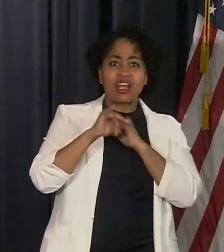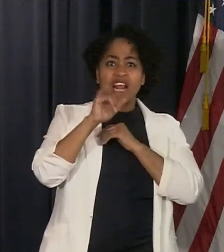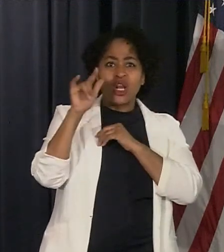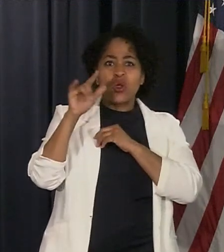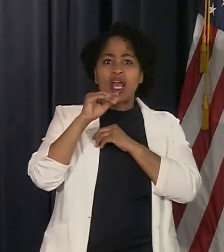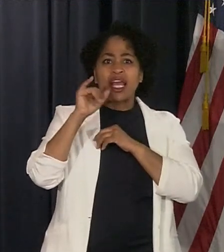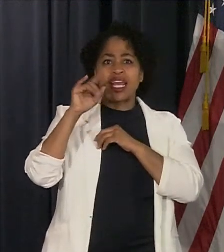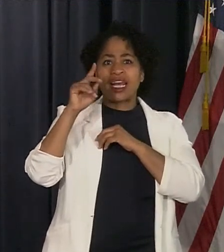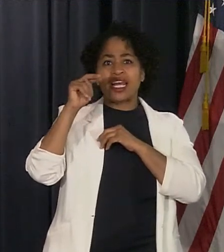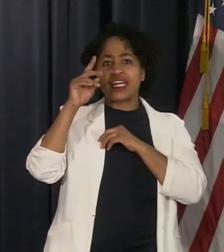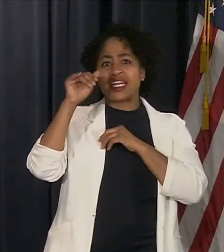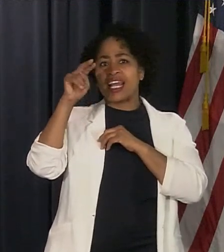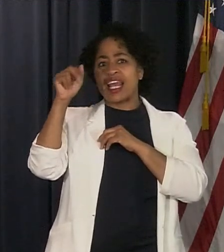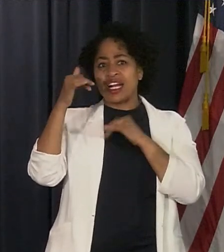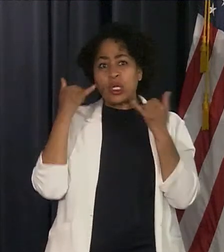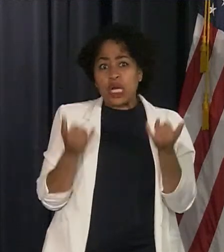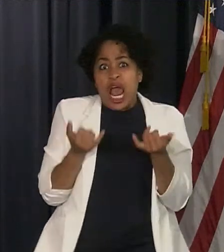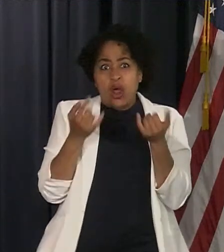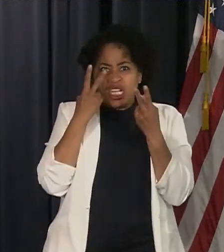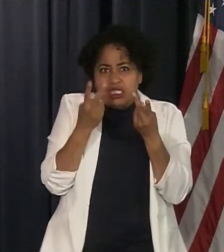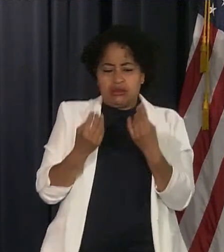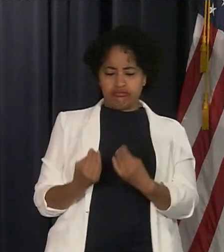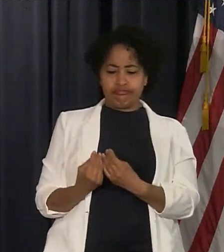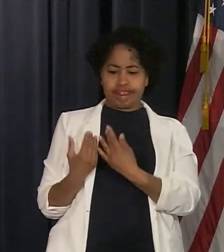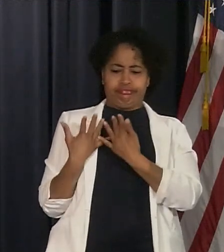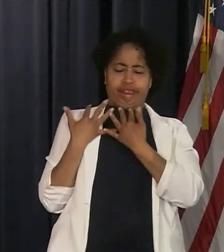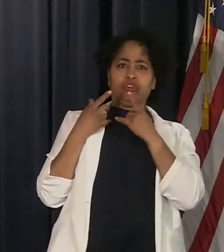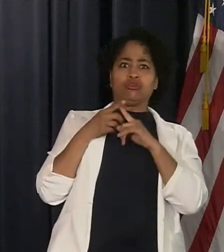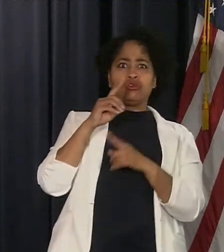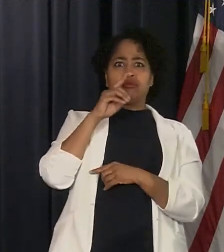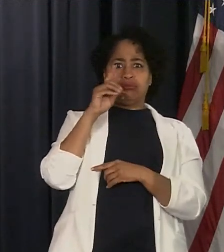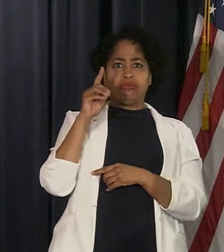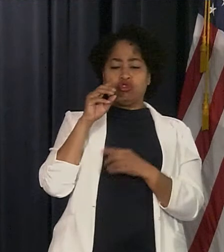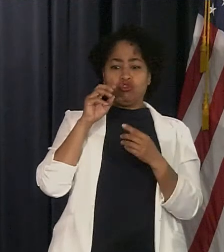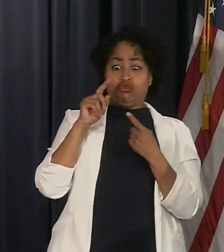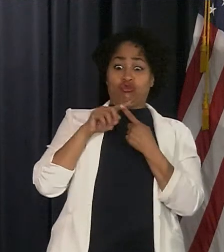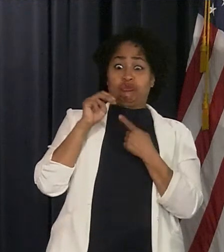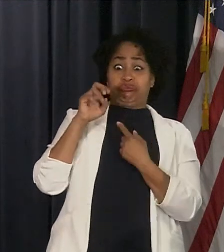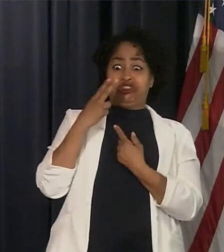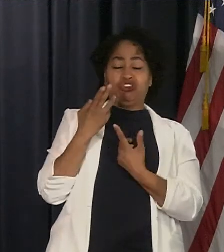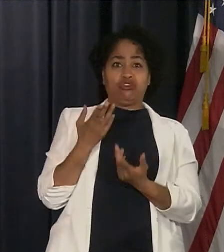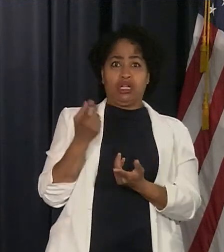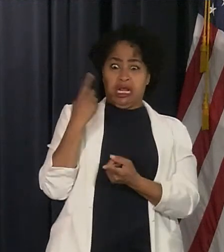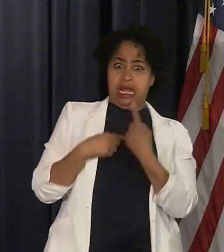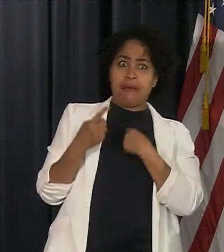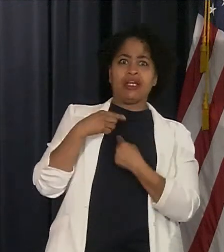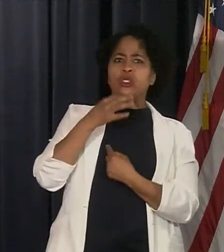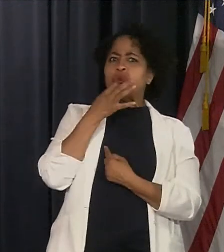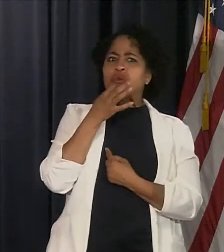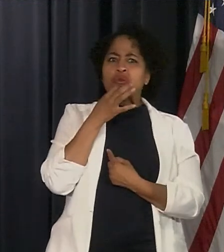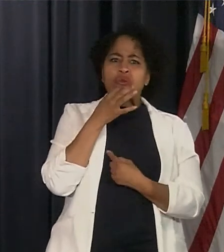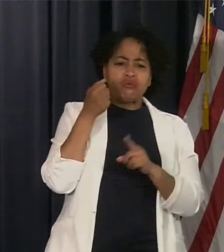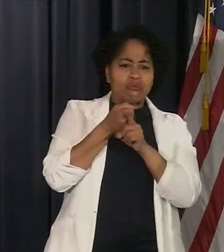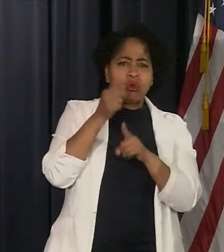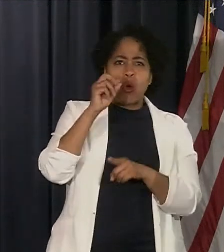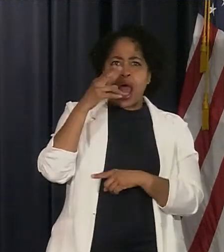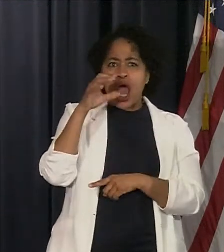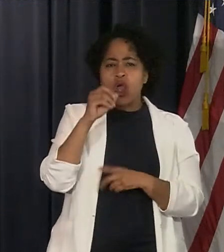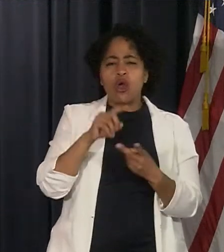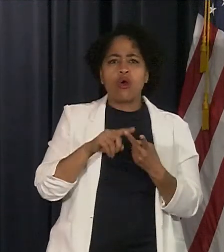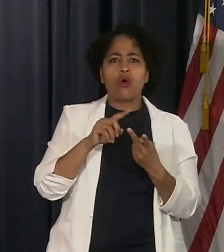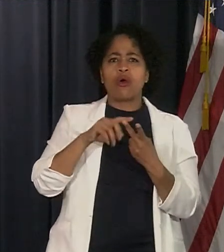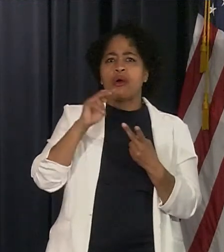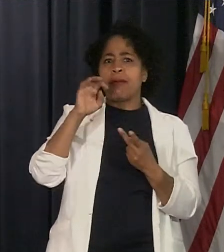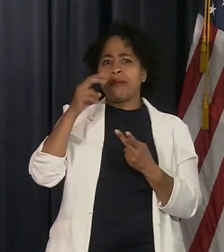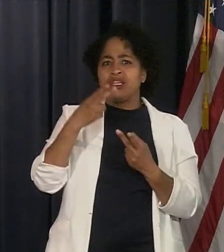That's today. You can see the direction it is going. It is a matter of time until it hits Ohio, Michigan,